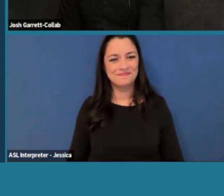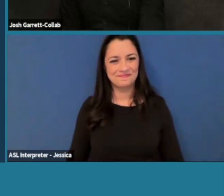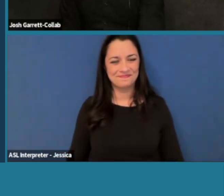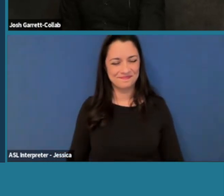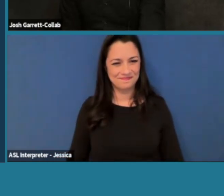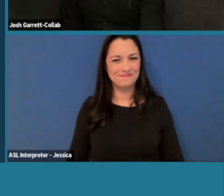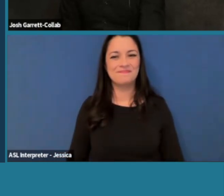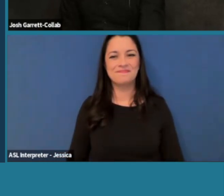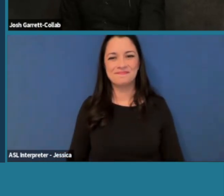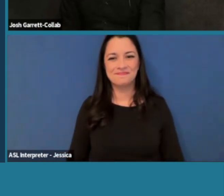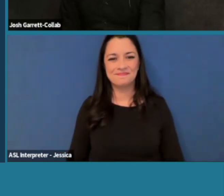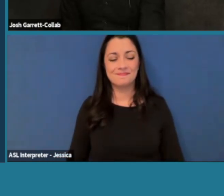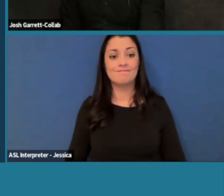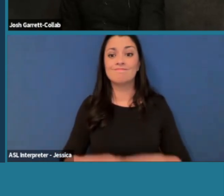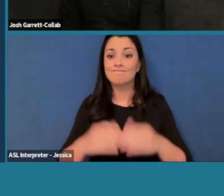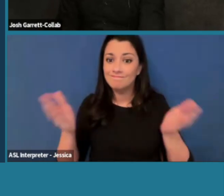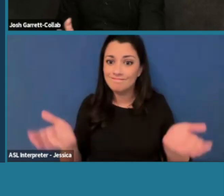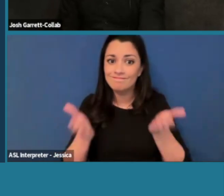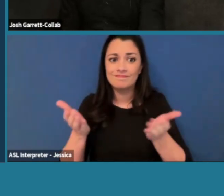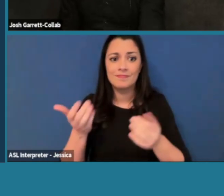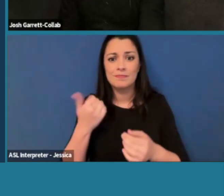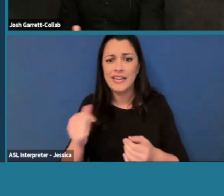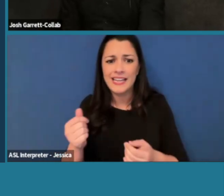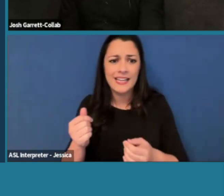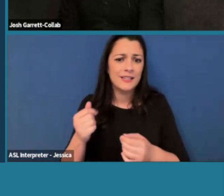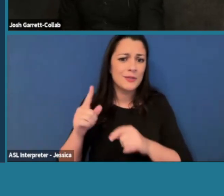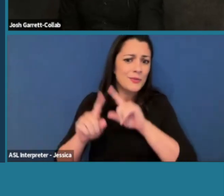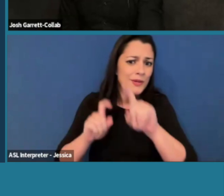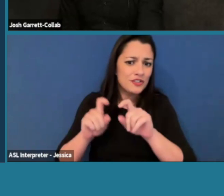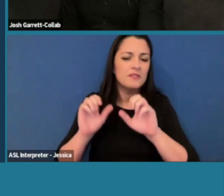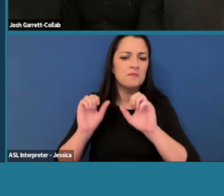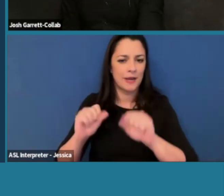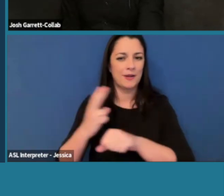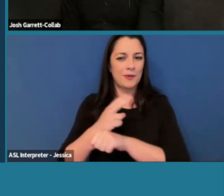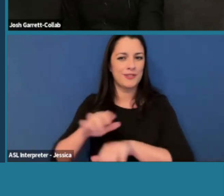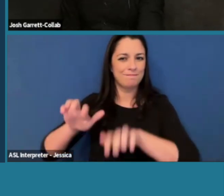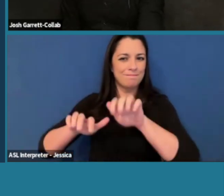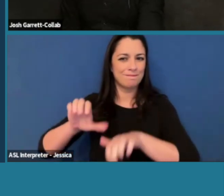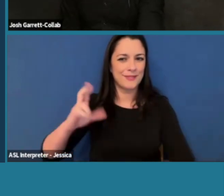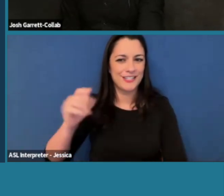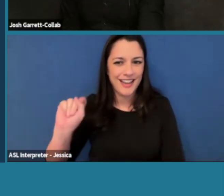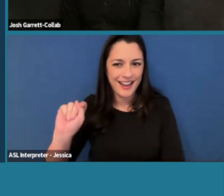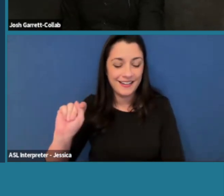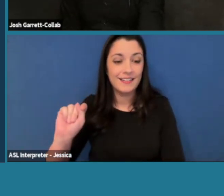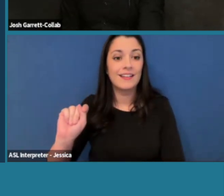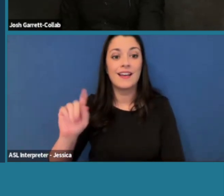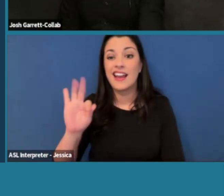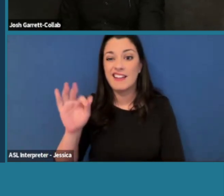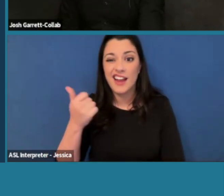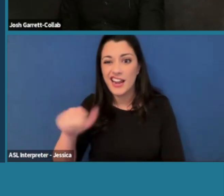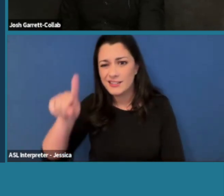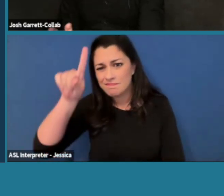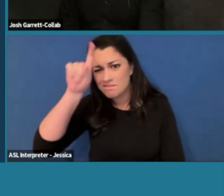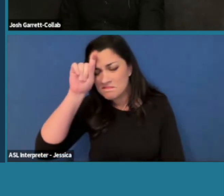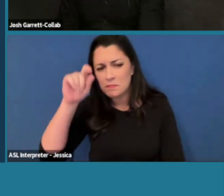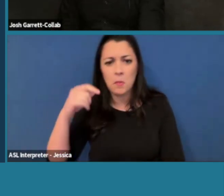Excellent. We do encourage you to submit questions for our presenters. You can do so using the chat function. So if you have any questions or